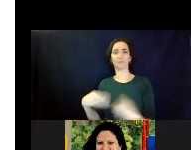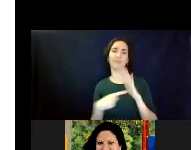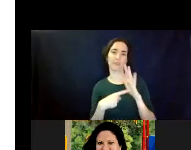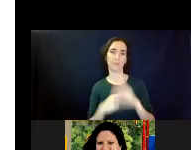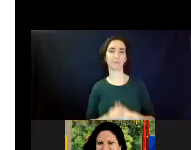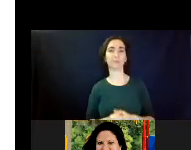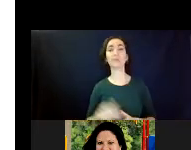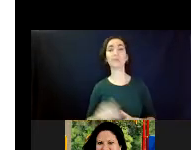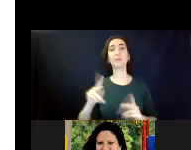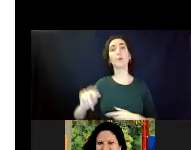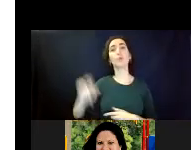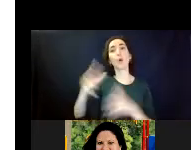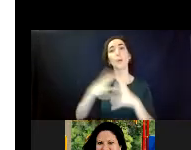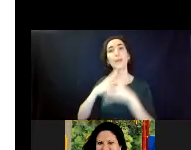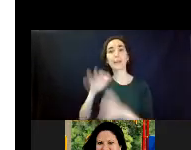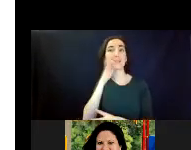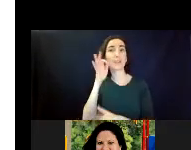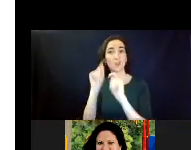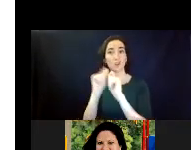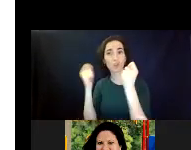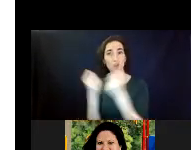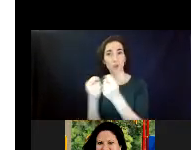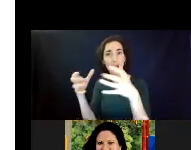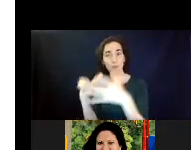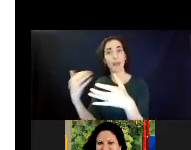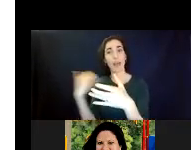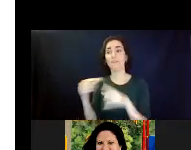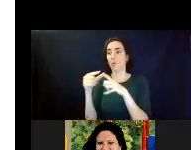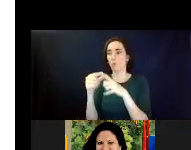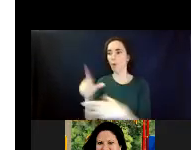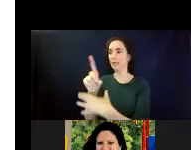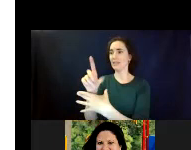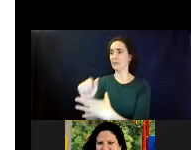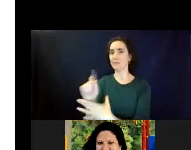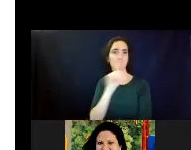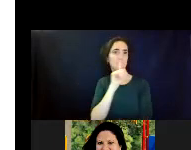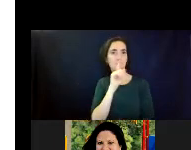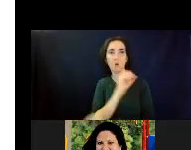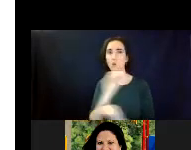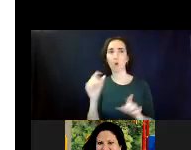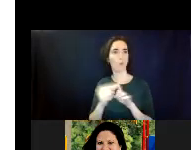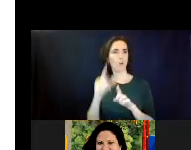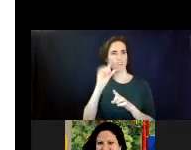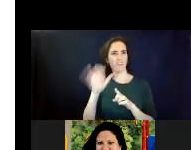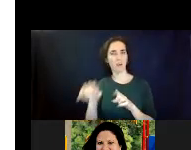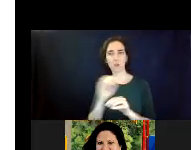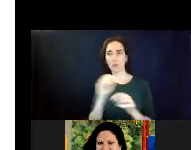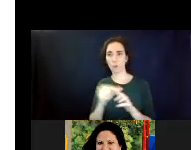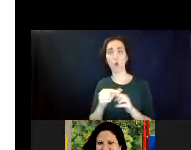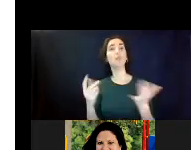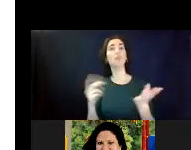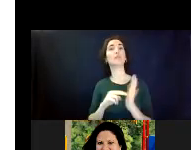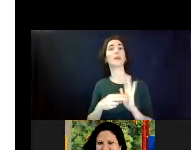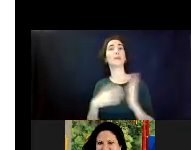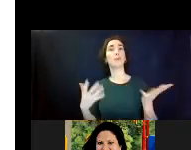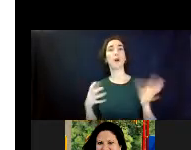American indigenous tribes did not have a word for disability in their language. As a result, tribes viewed